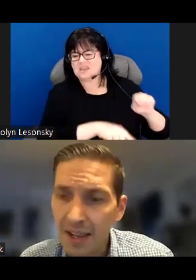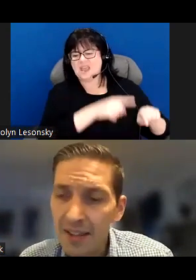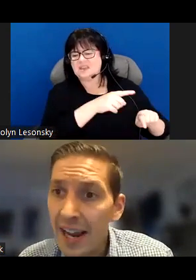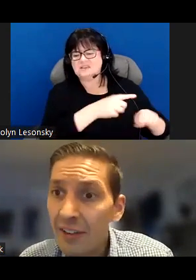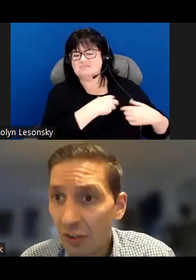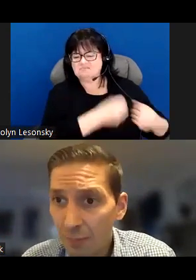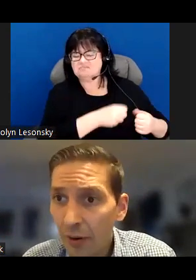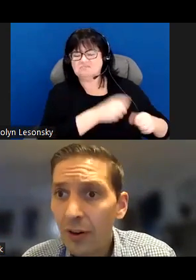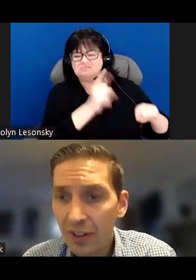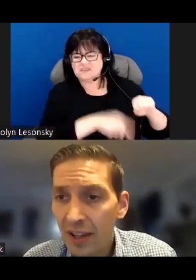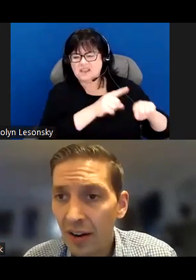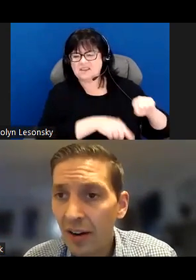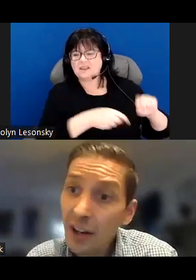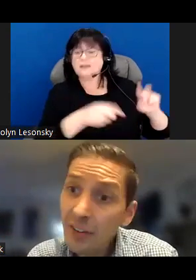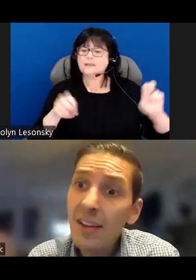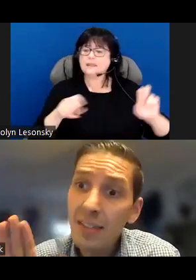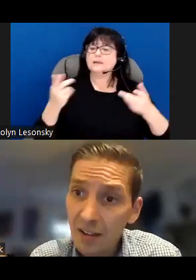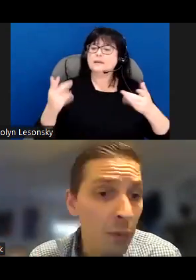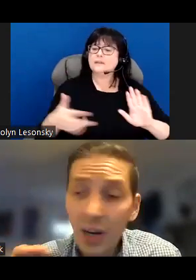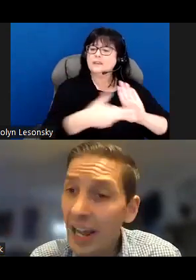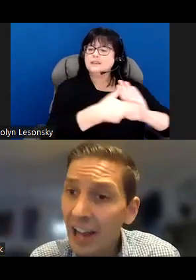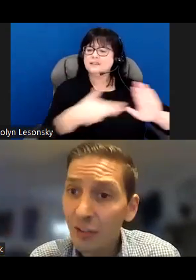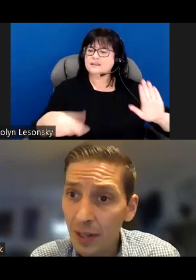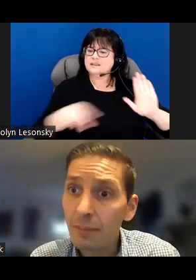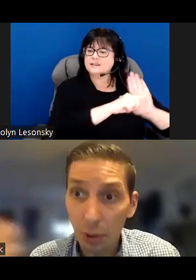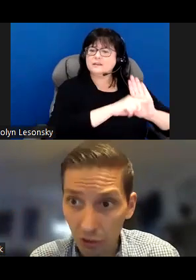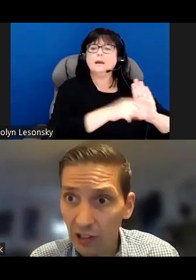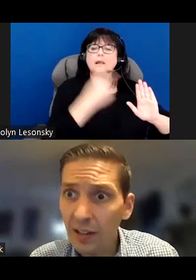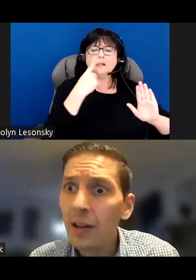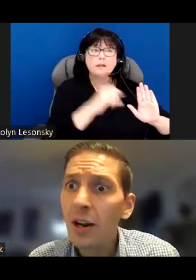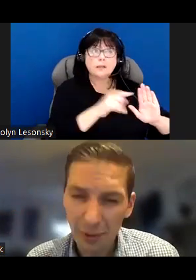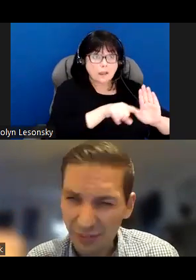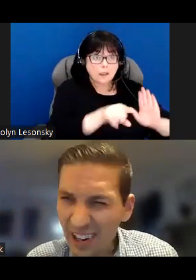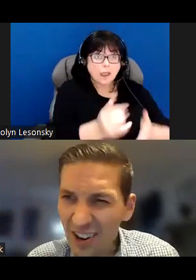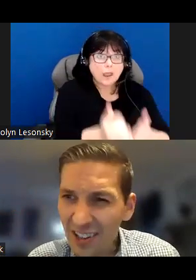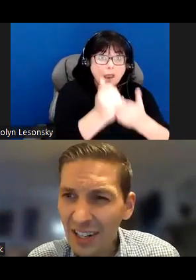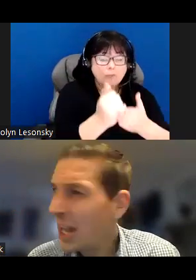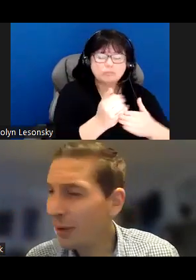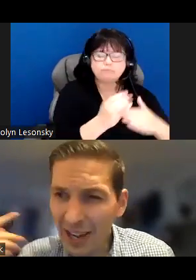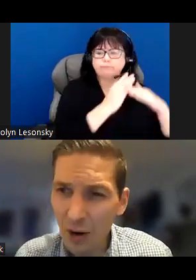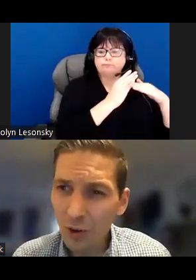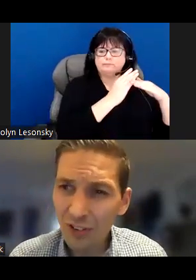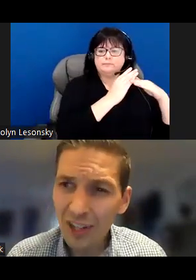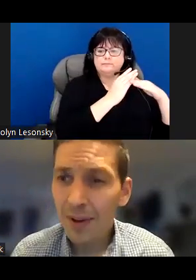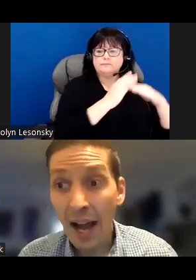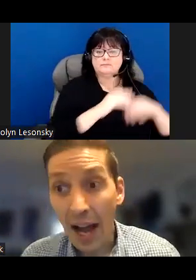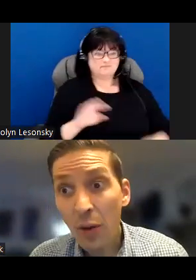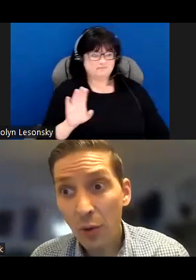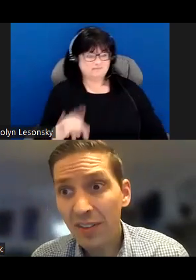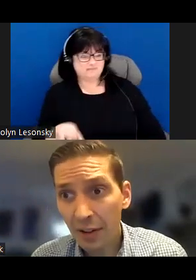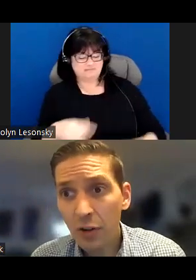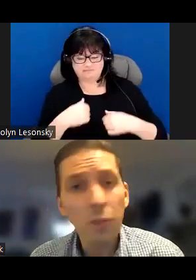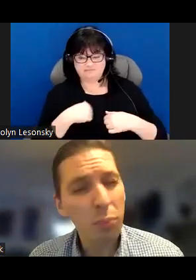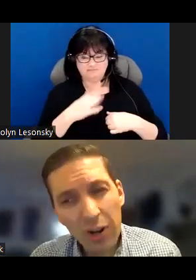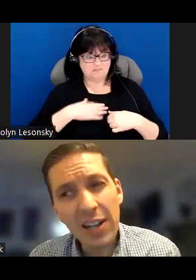stigma that acts as a barrier to care. And I'll tell you this, if you were to ask me personally, professionally, about that outward stigma, I